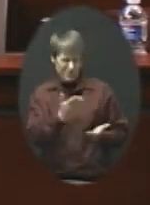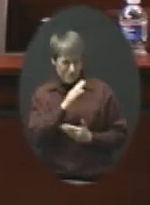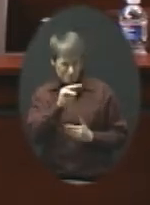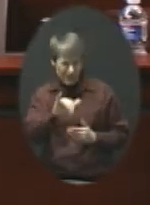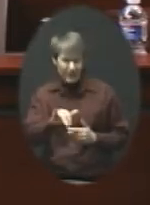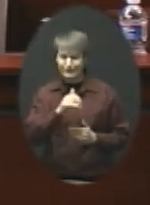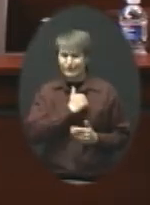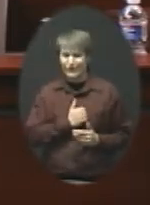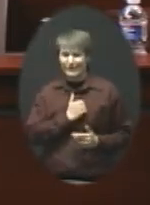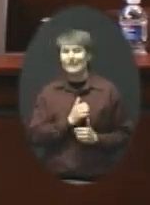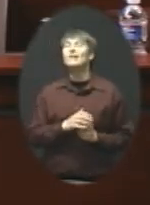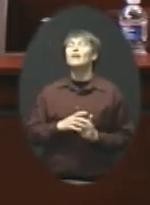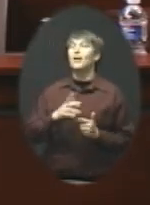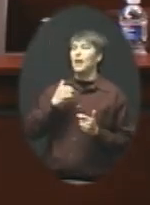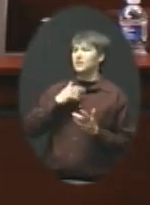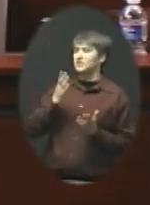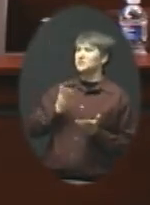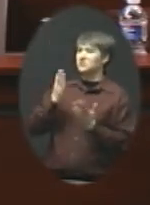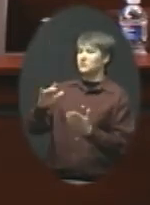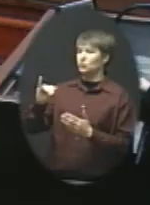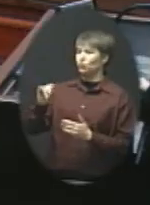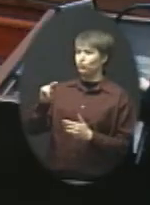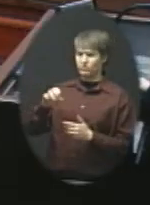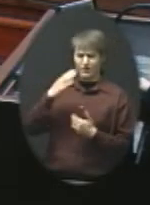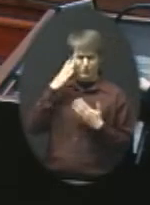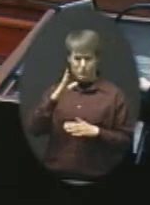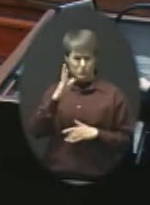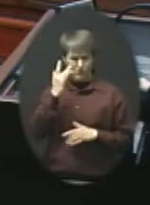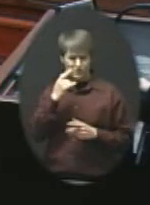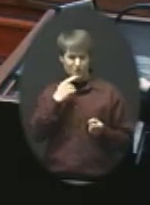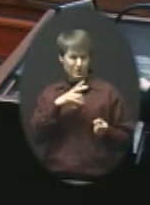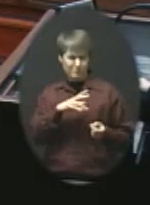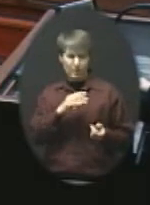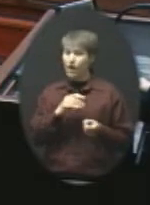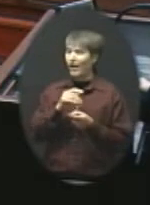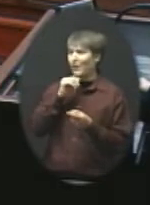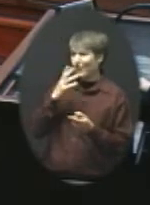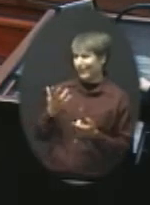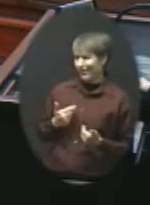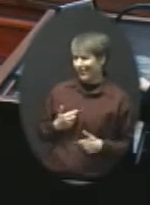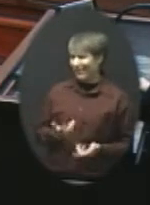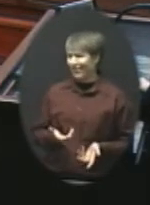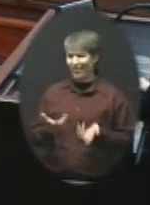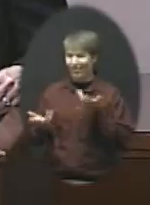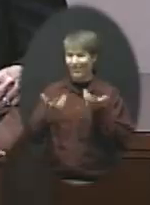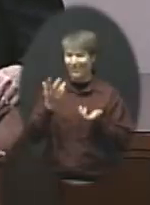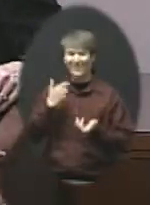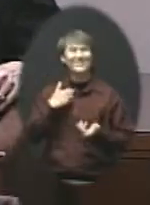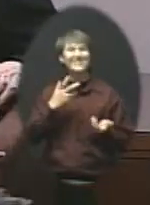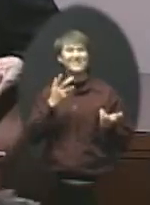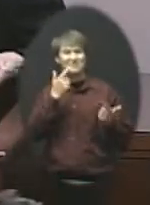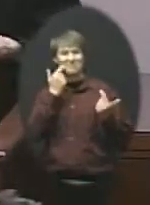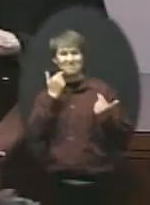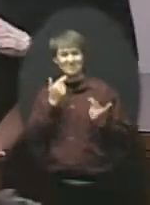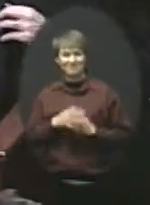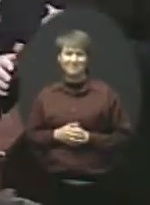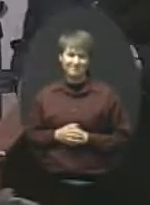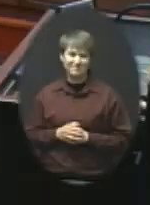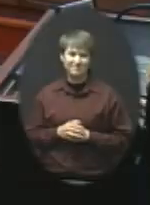Okay. Sorry. I was going to say June. I don't know why. I won't be able to. I missed that.